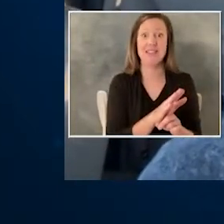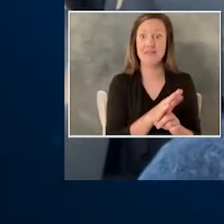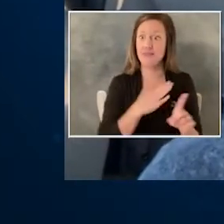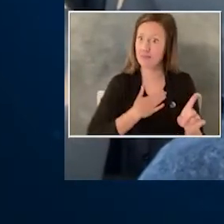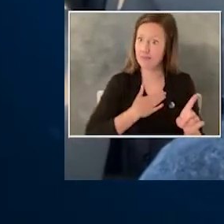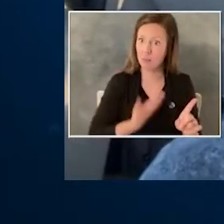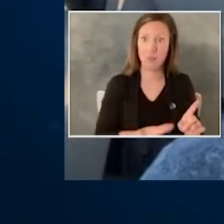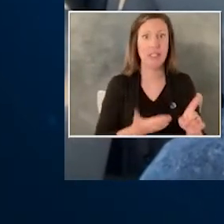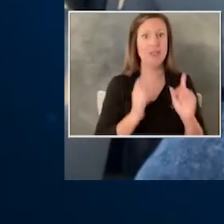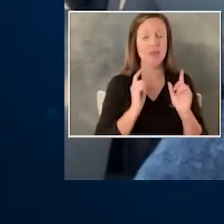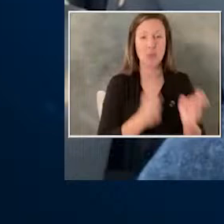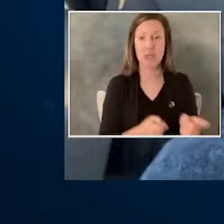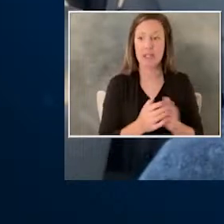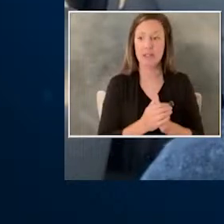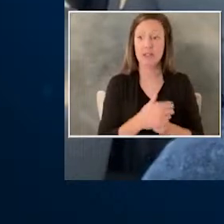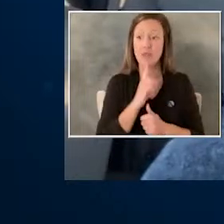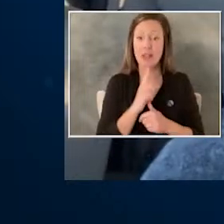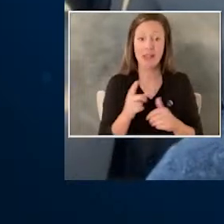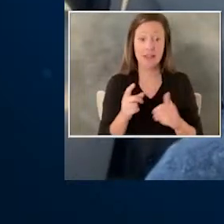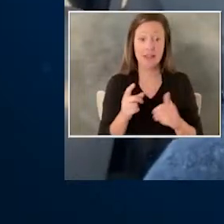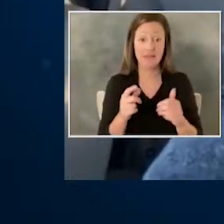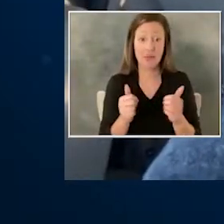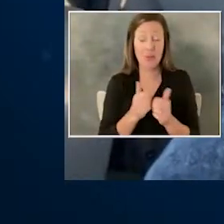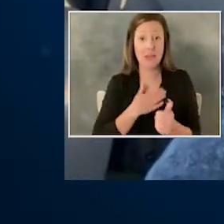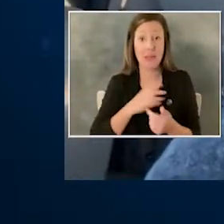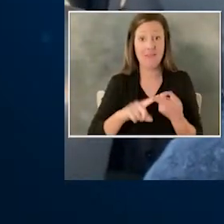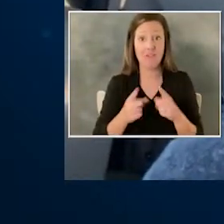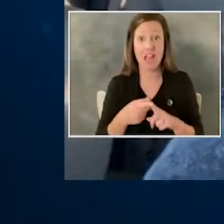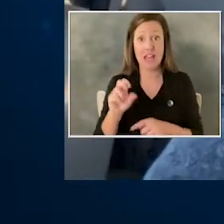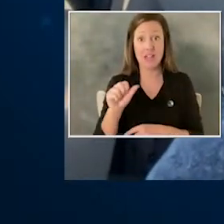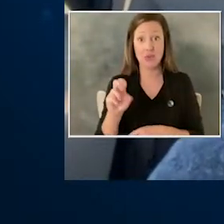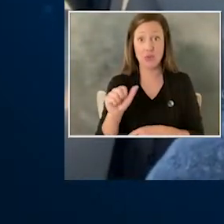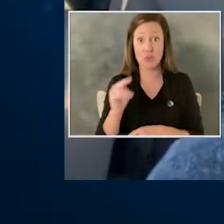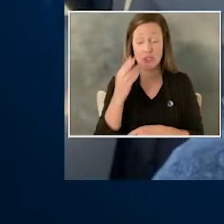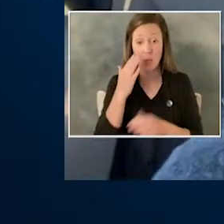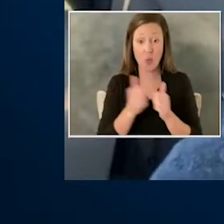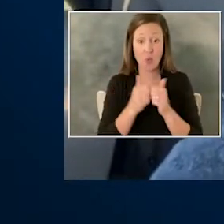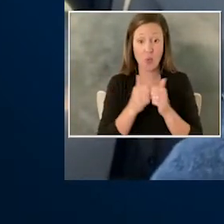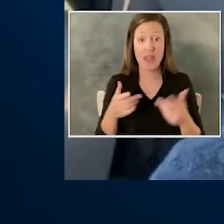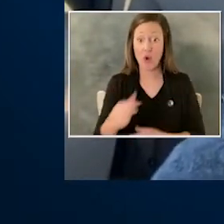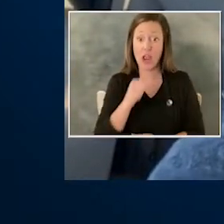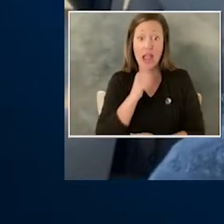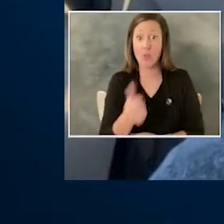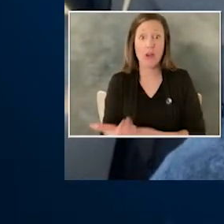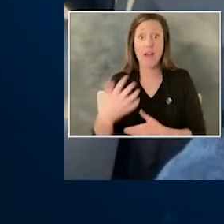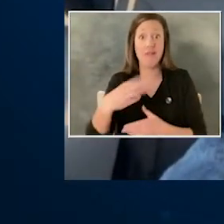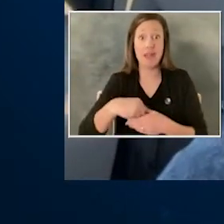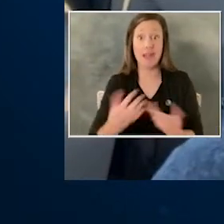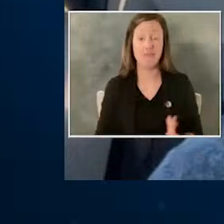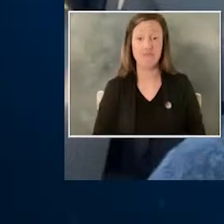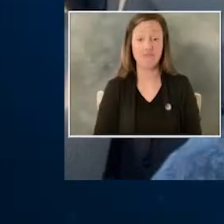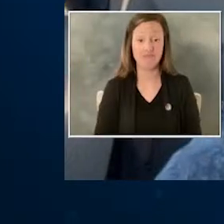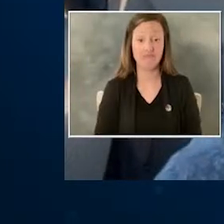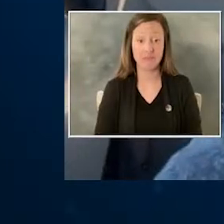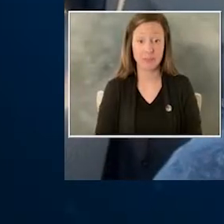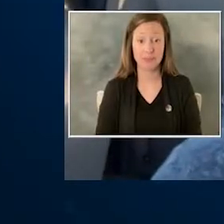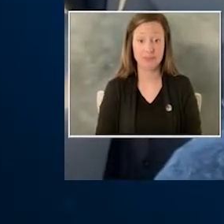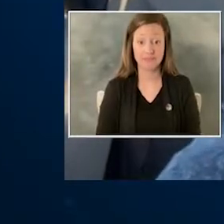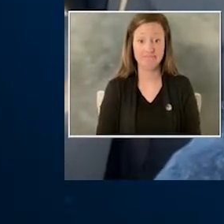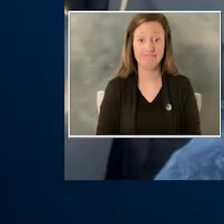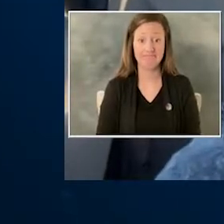donation. Along with my friend Susan, because without her too, I wouldn't have been on the paired donation list.